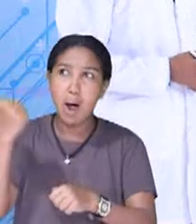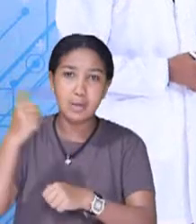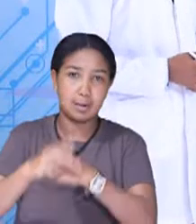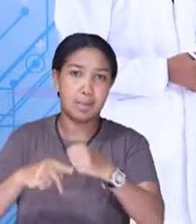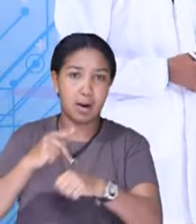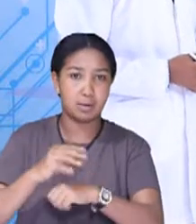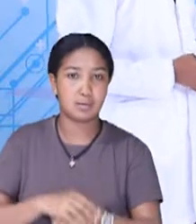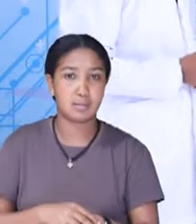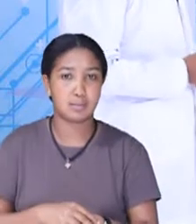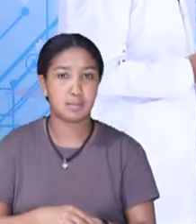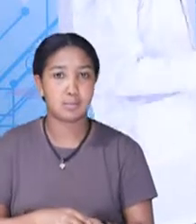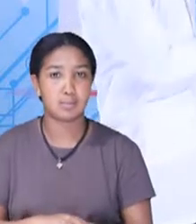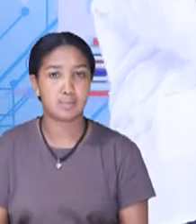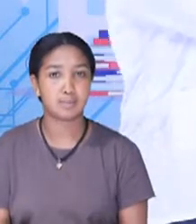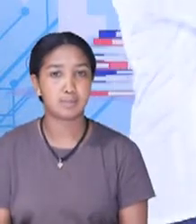planets